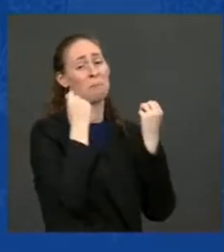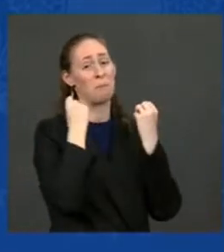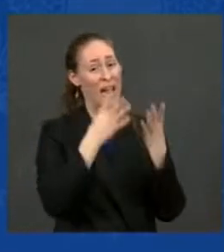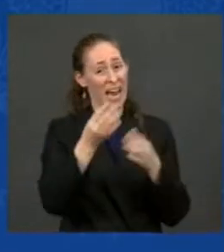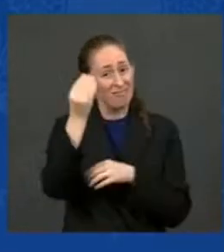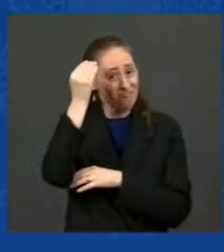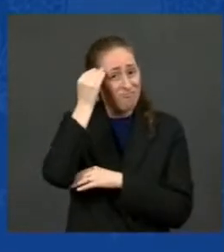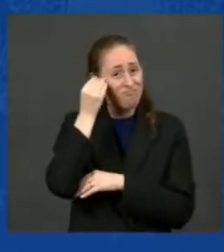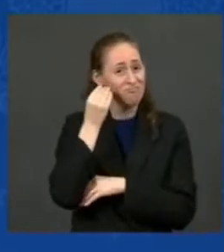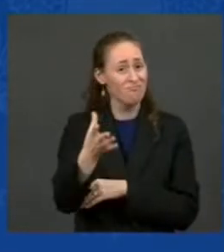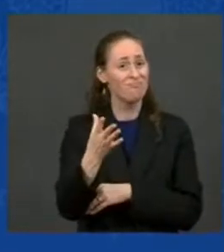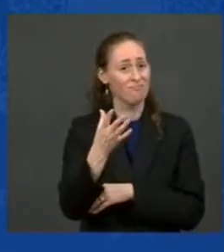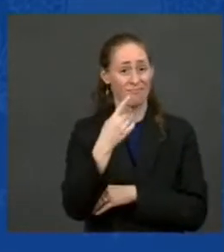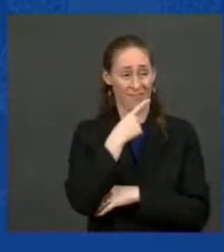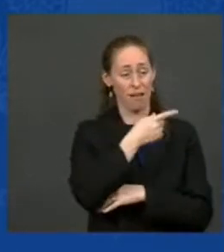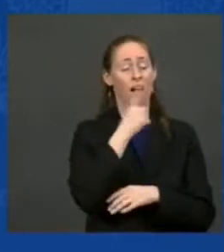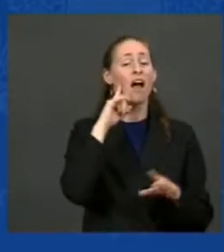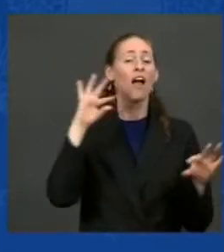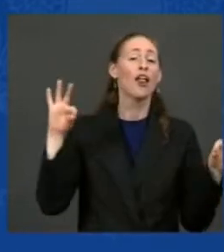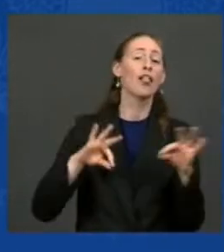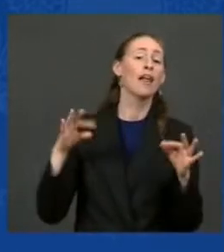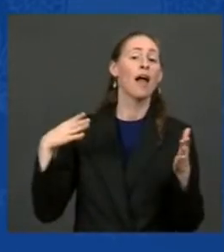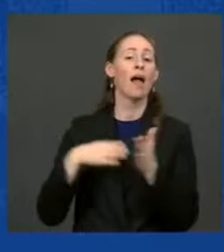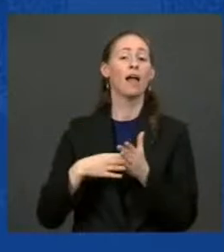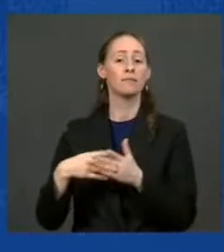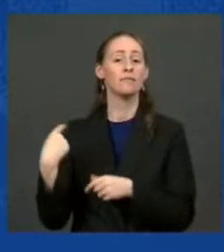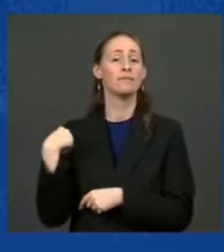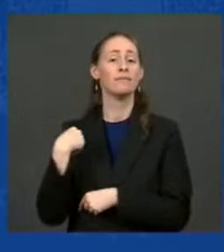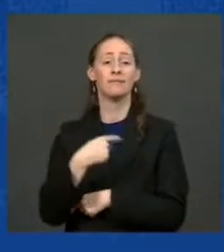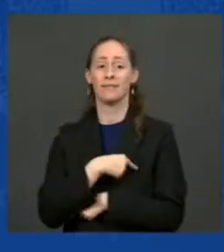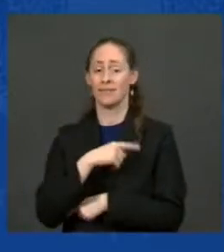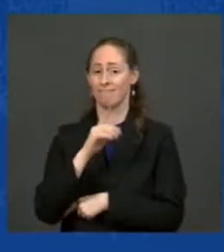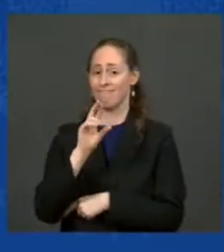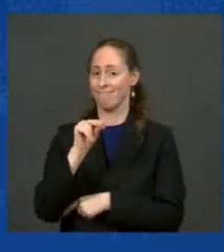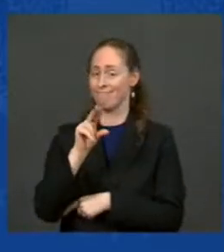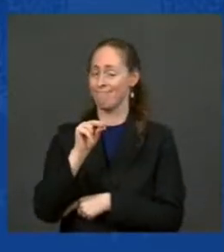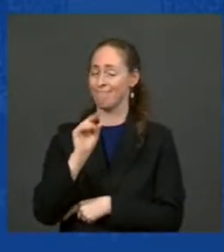it's never been a good bet to bet against the American people.